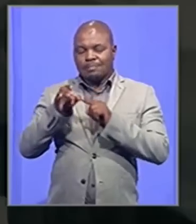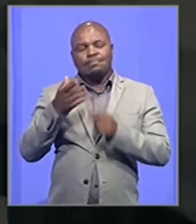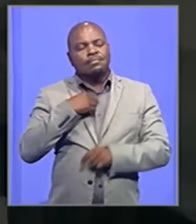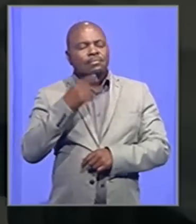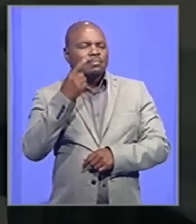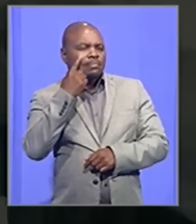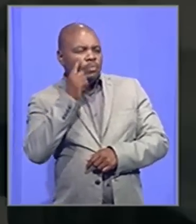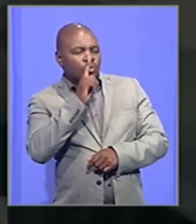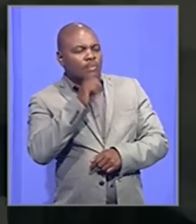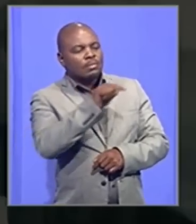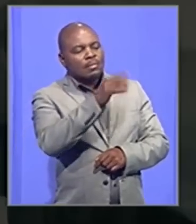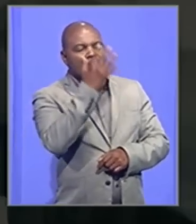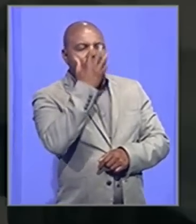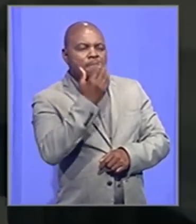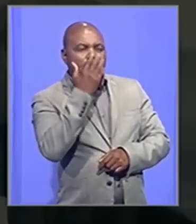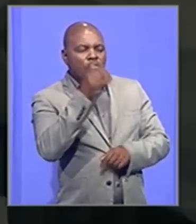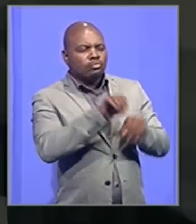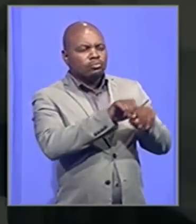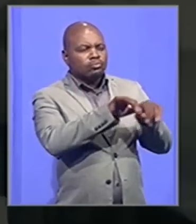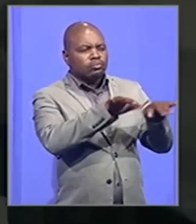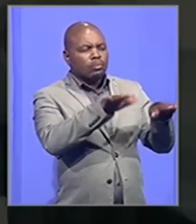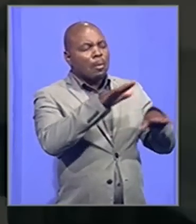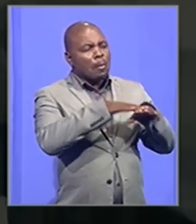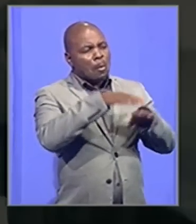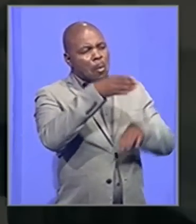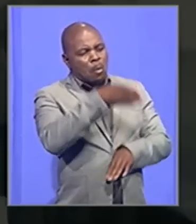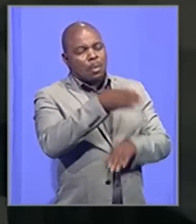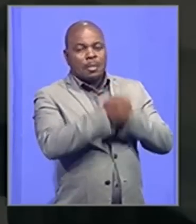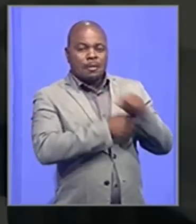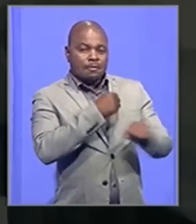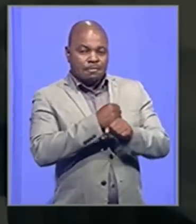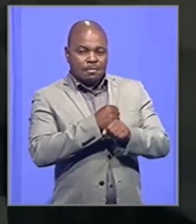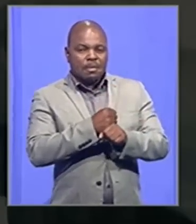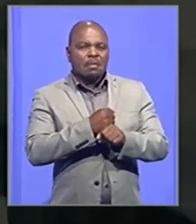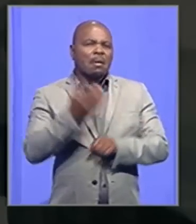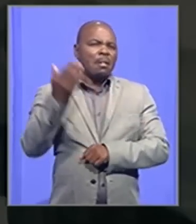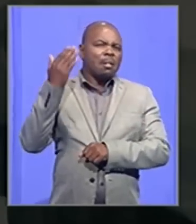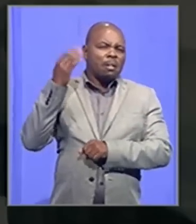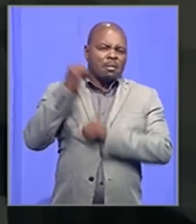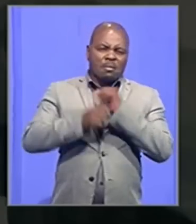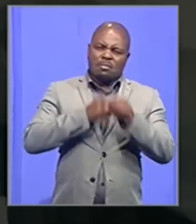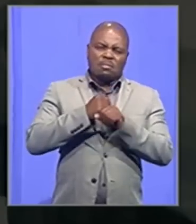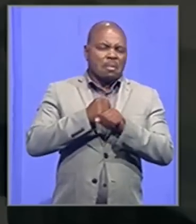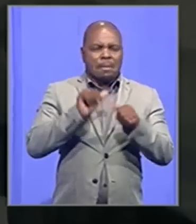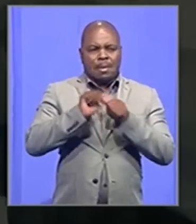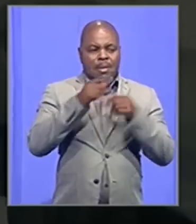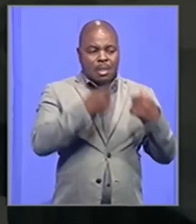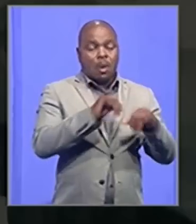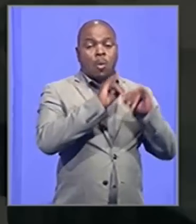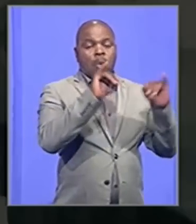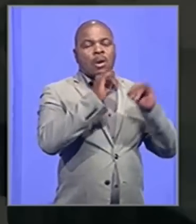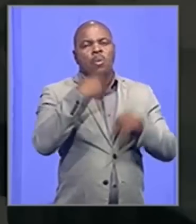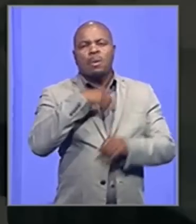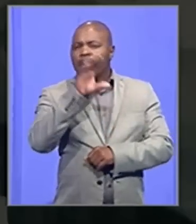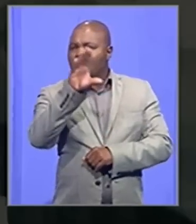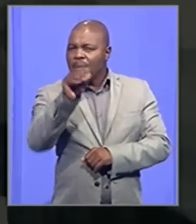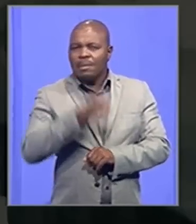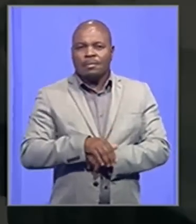tsa ditshwaetsego tsa mogotlhane di kwa godimo thata mo ngwaga fa go bapisiwa le dingwaga tse di fetileng. Re go boditse gore